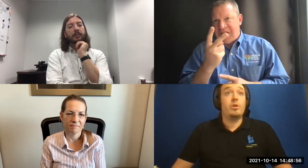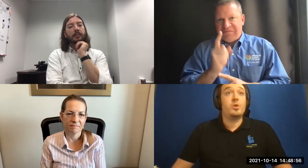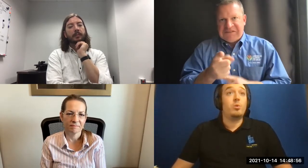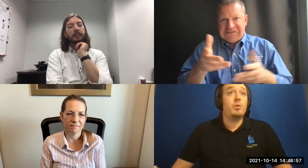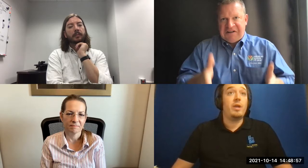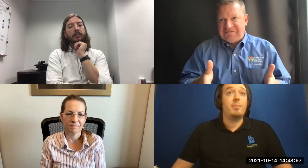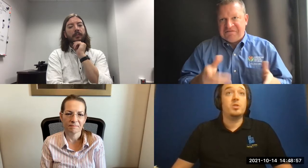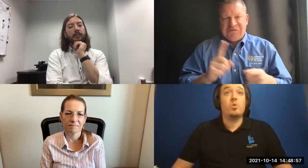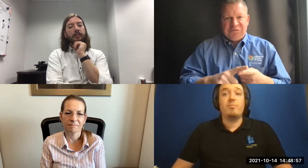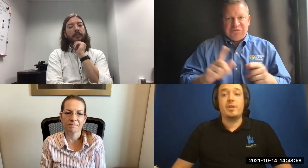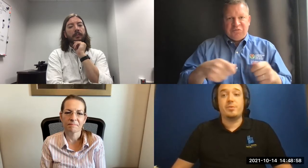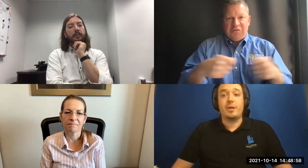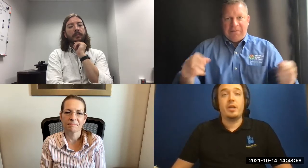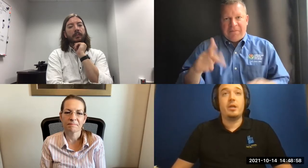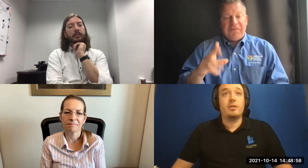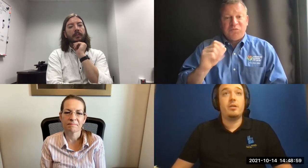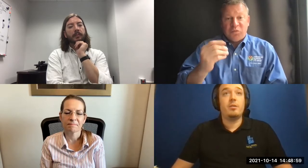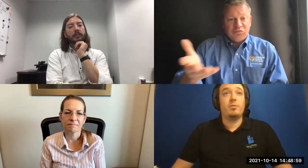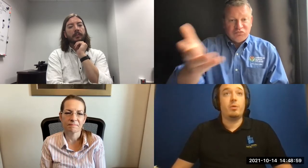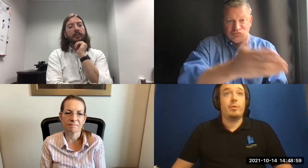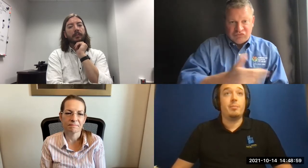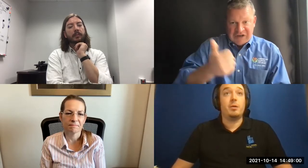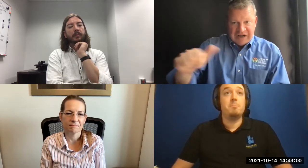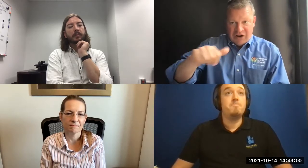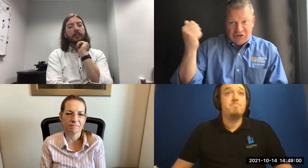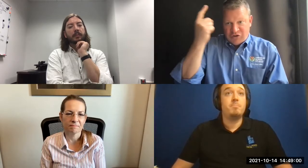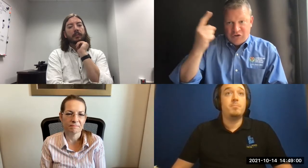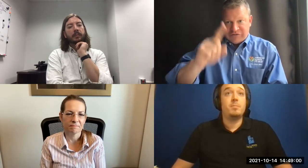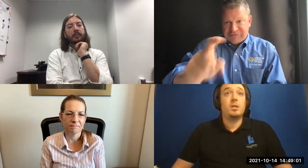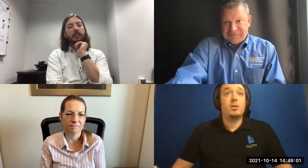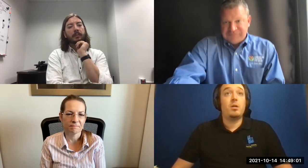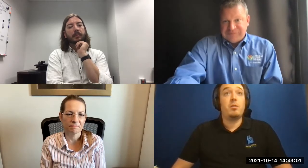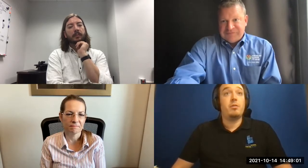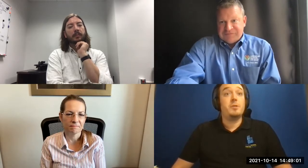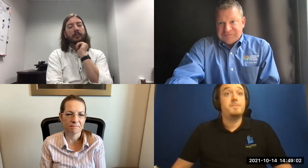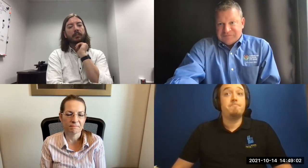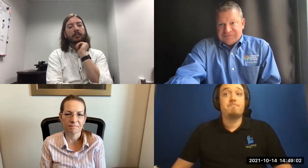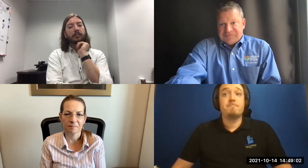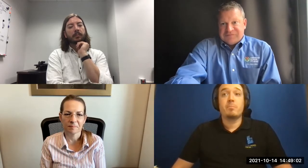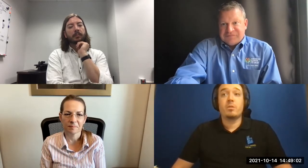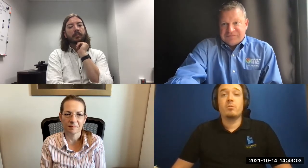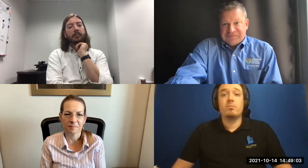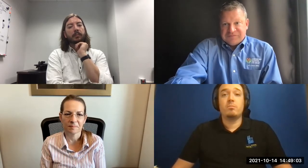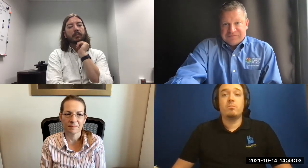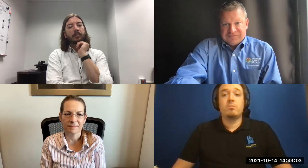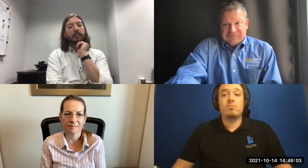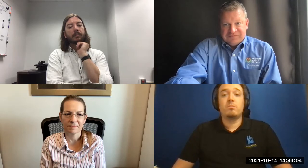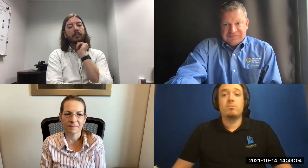The floor is open. We have about 12 minutes remaining before we wrap up. Other thoughts?